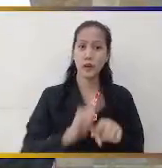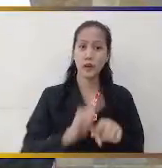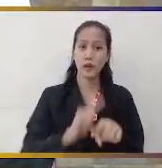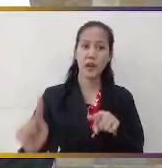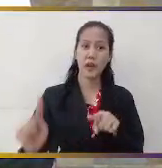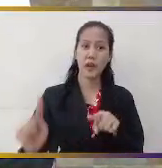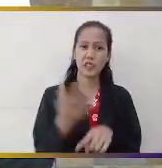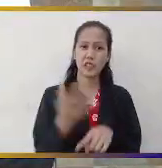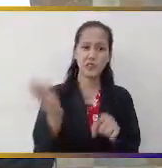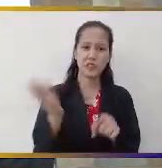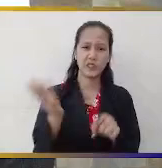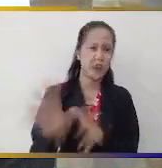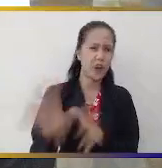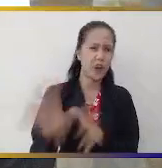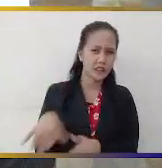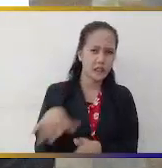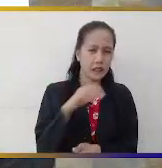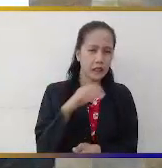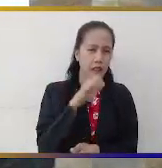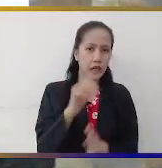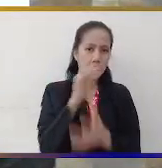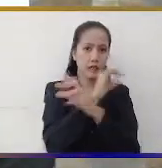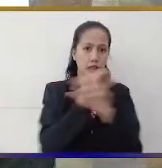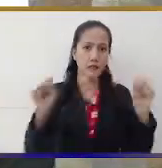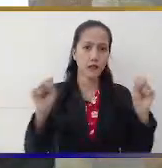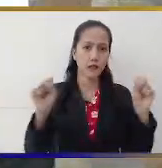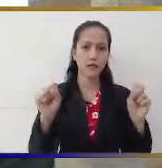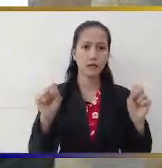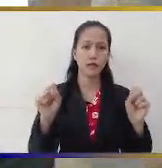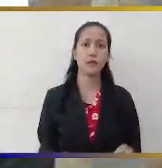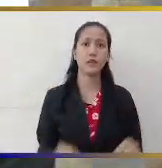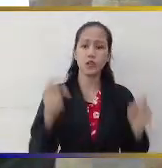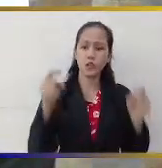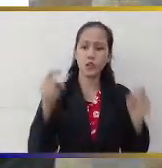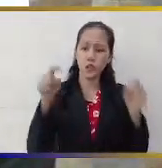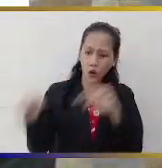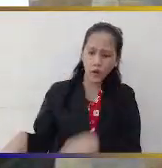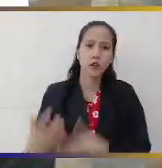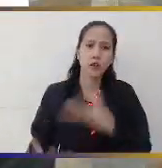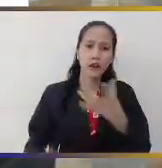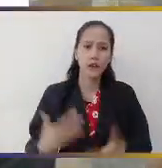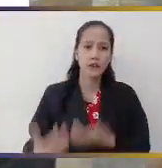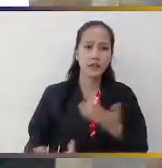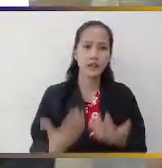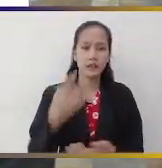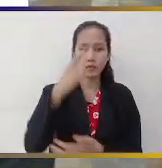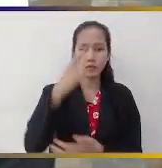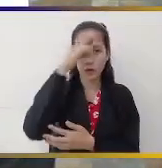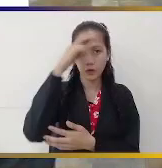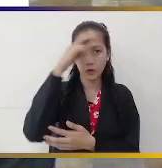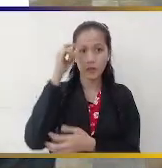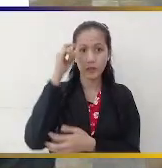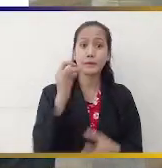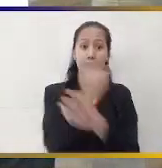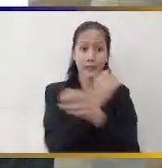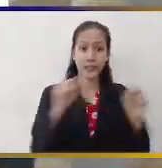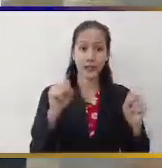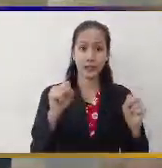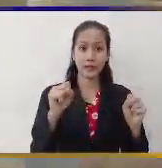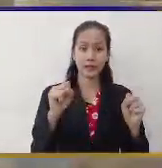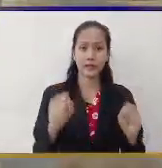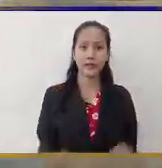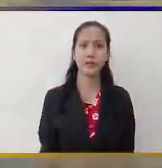lost. I was 27, going to hell. Why? I had never been born again. Amen. I was a